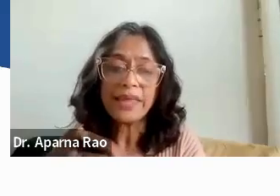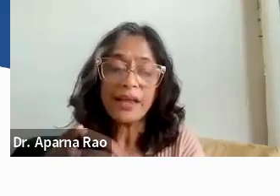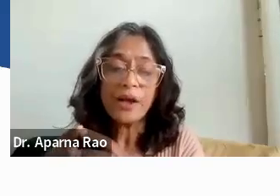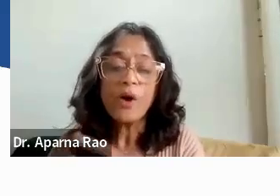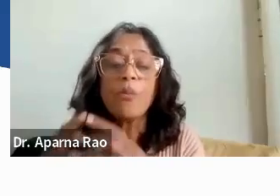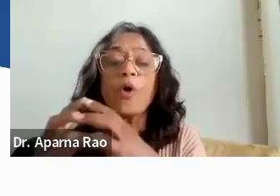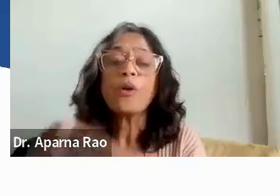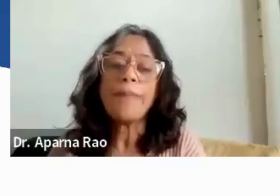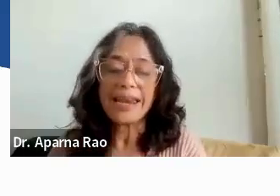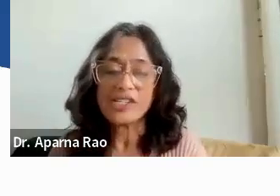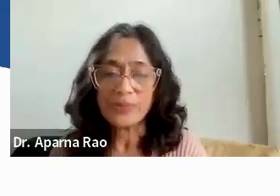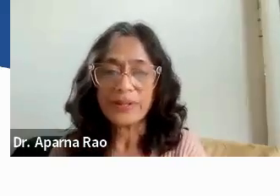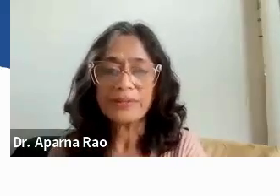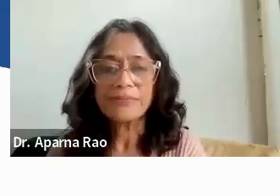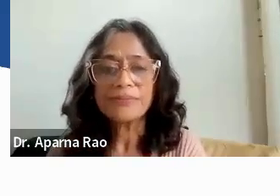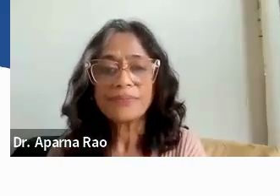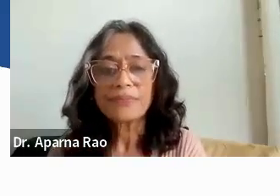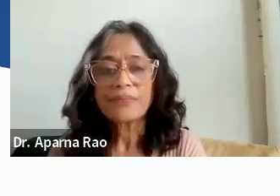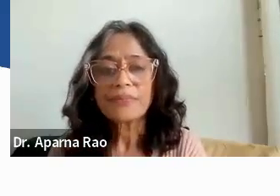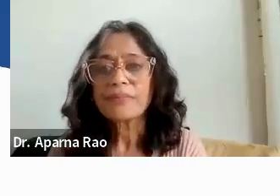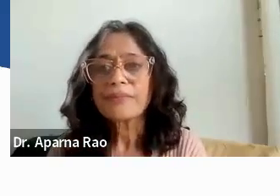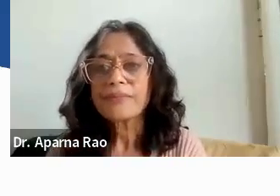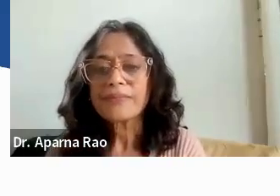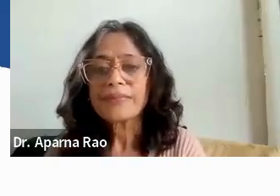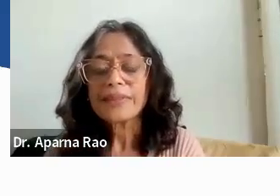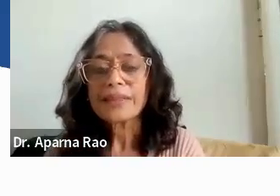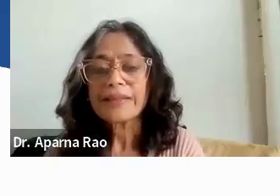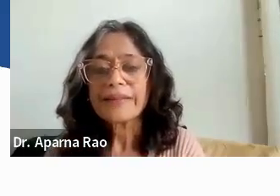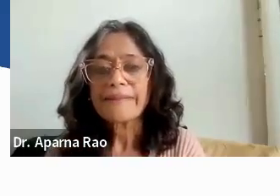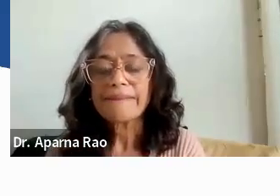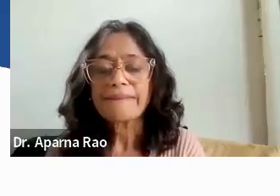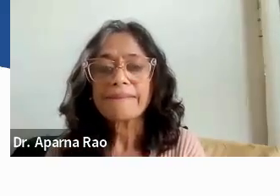into something more manageable.